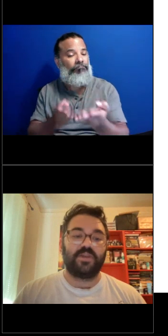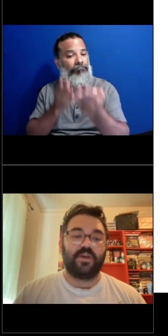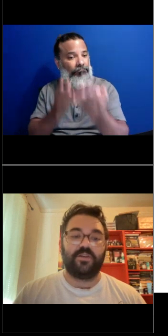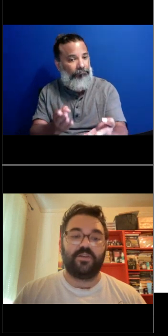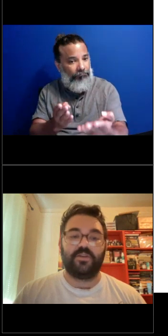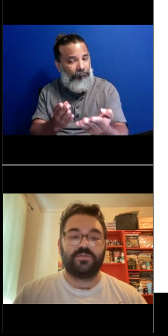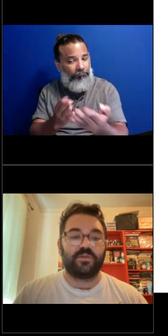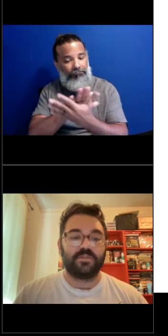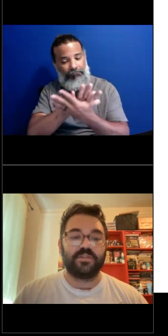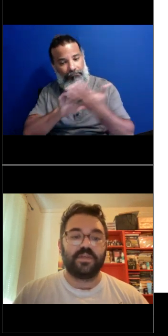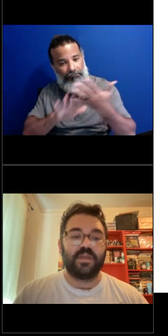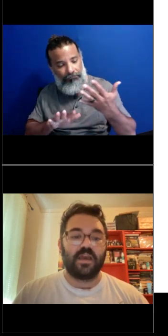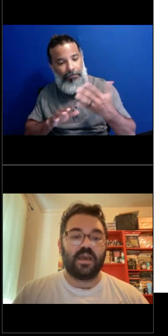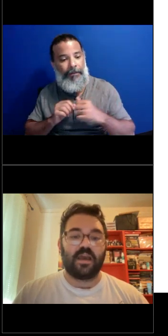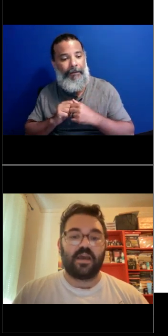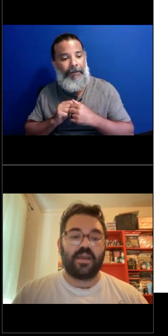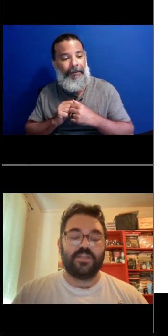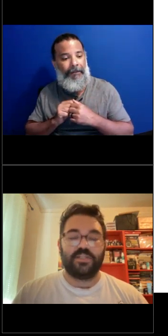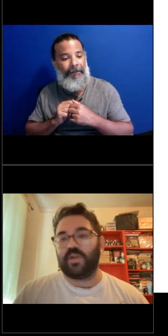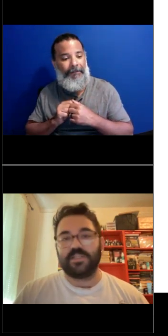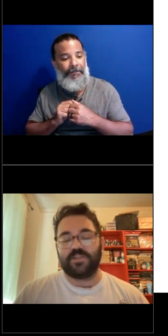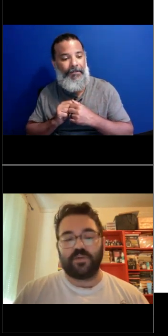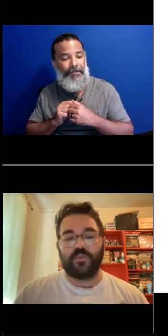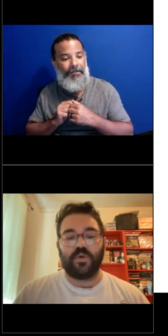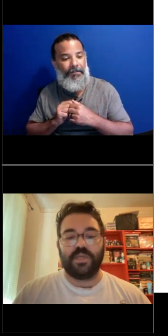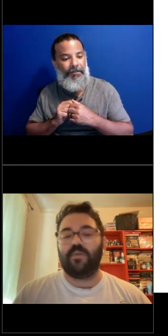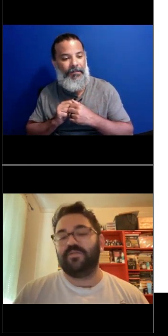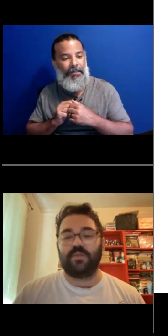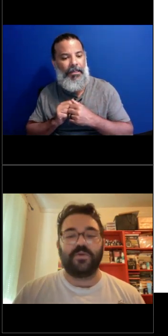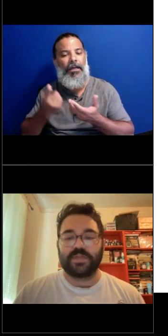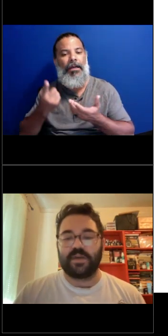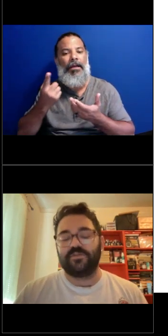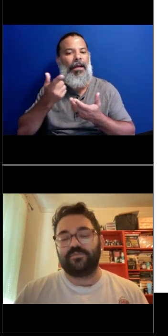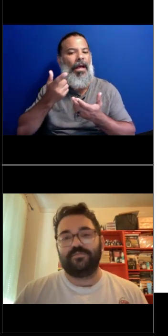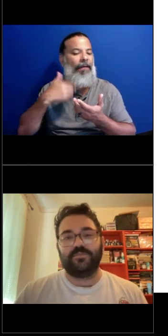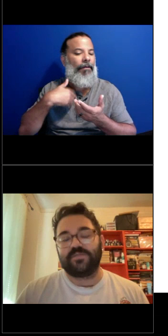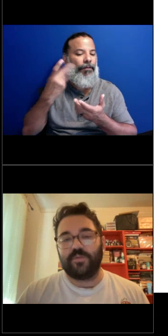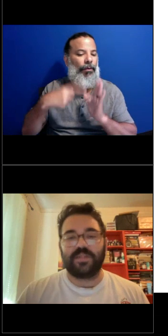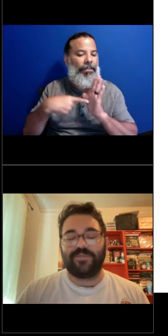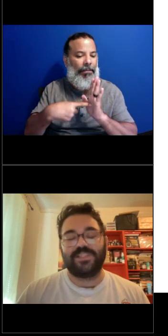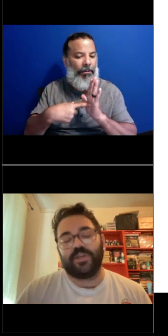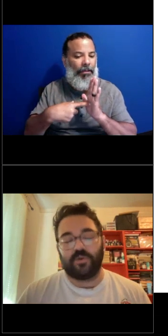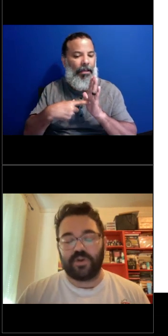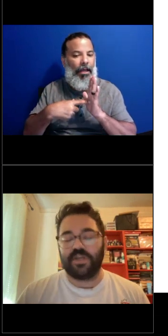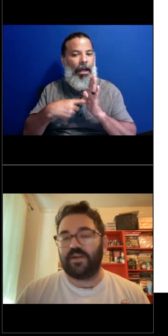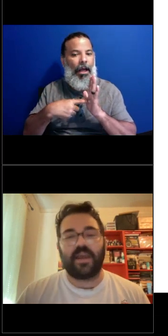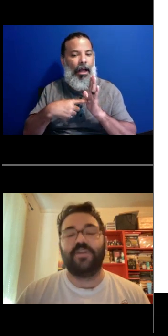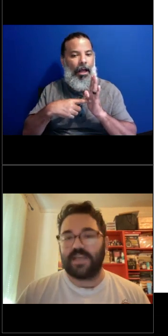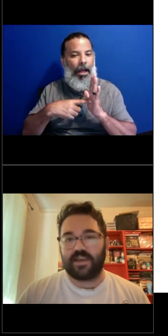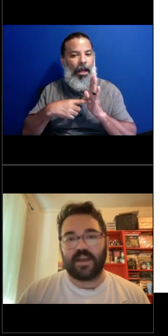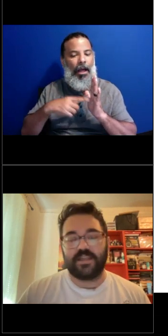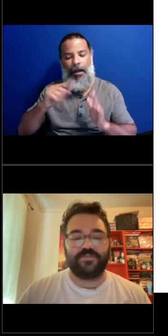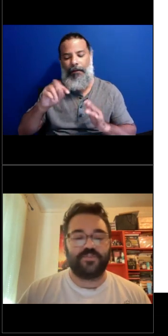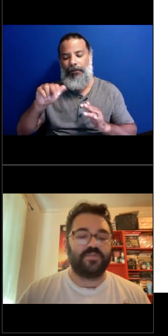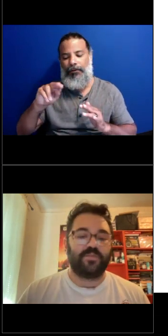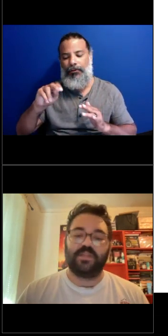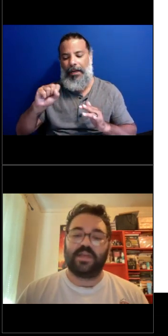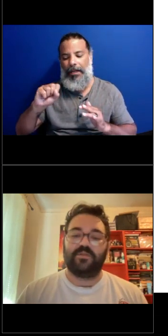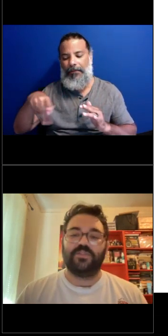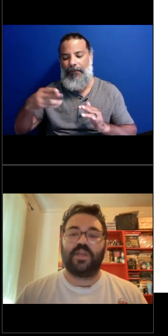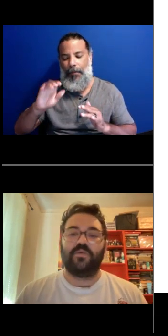based on those results. And I just wanted to mention there will be a couple of examples of transphobic language. It's pretty ordinary, everyday kinds